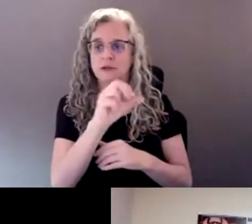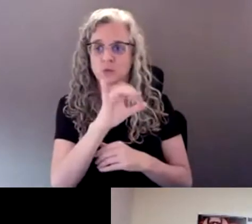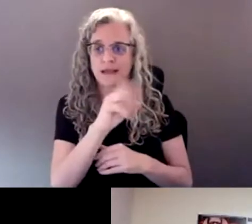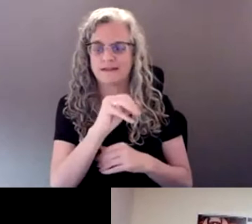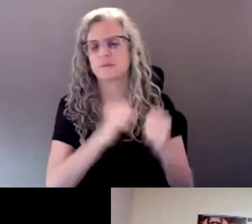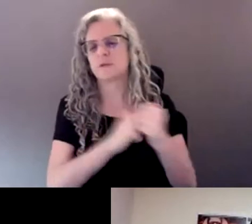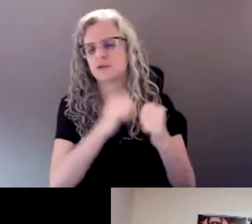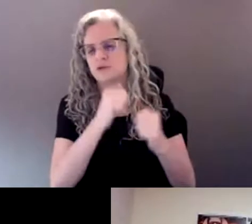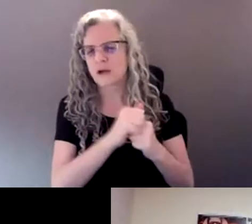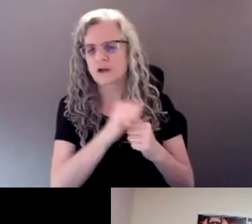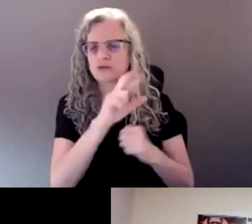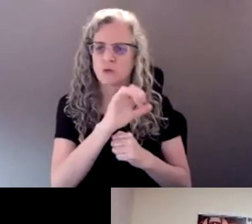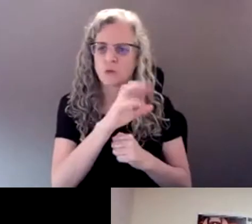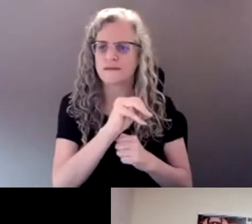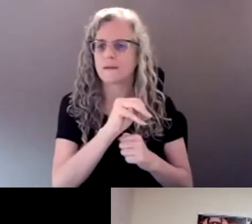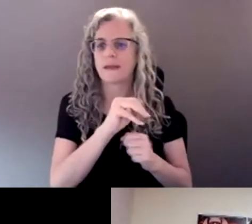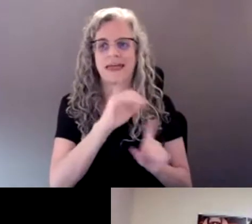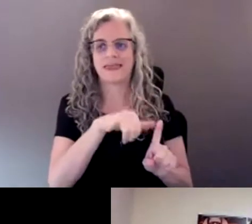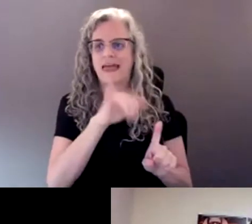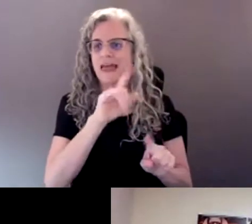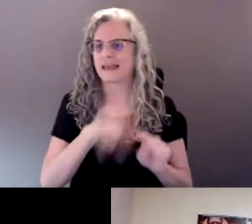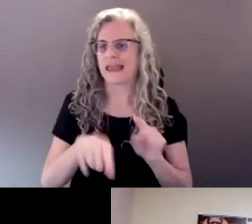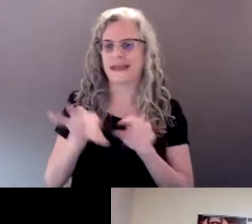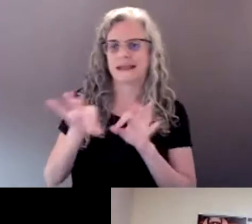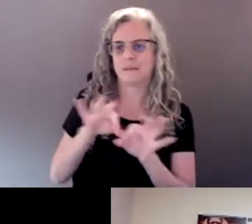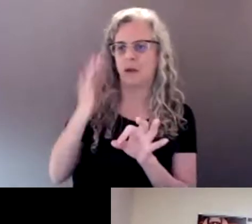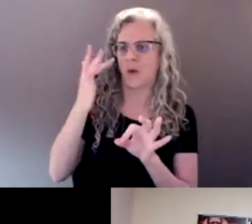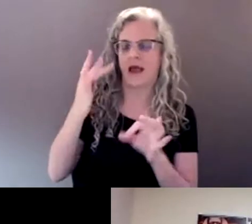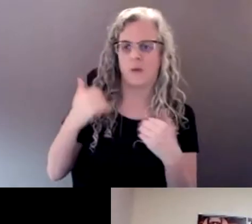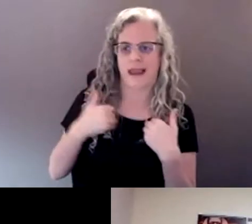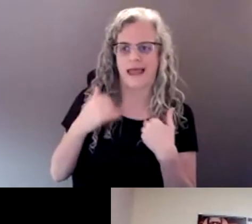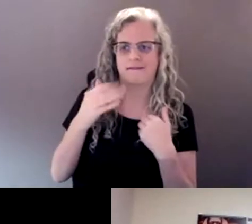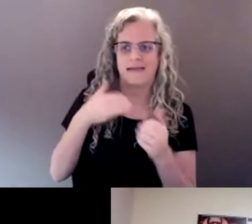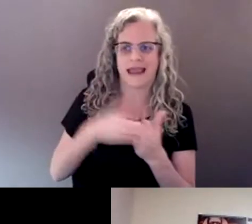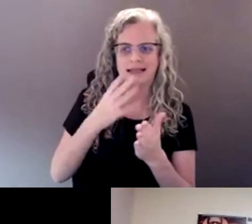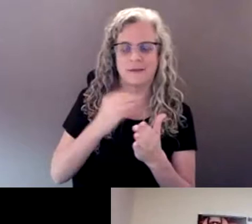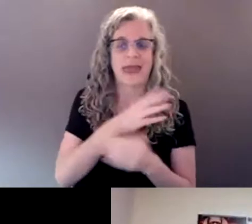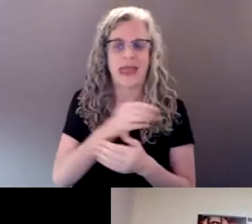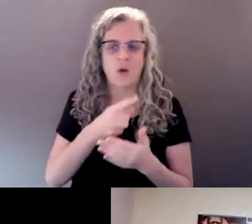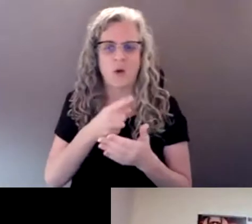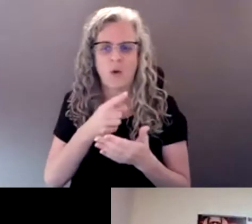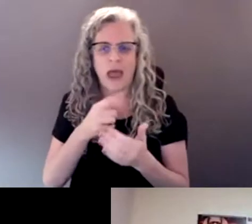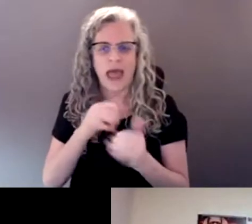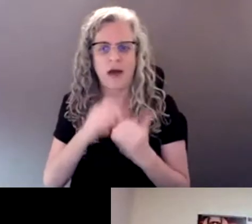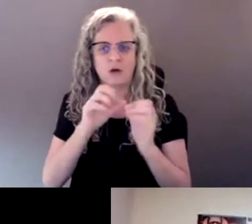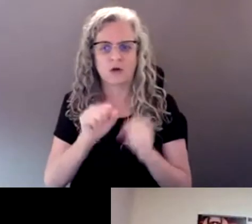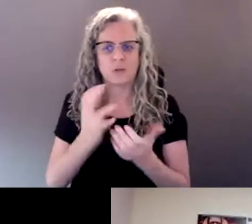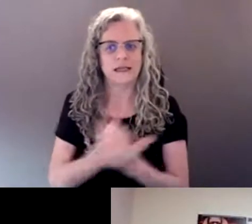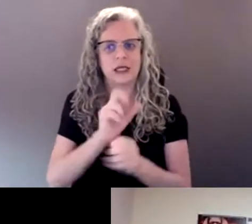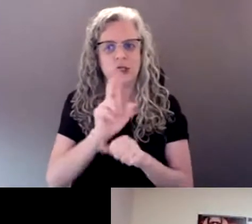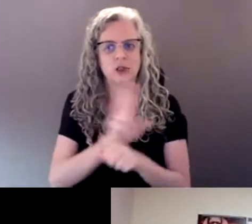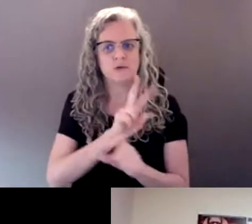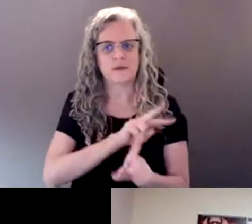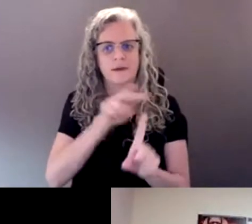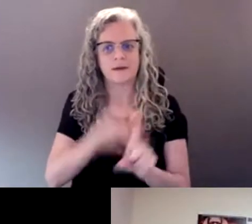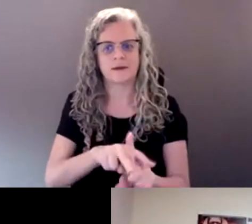racial capitalism, can't explain anti-Semitism. And what would it mean to use those paradigms? I think